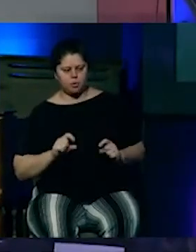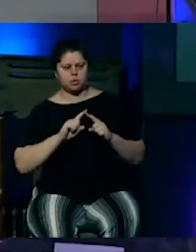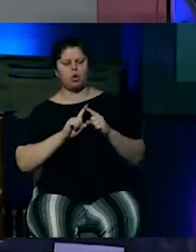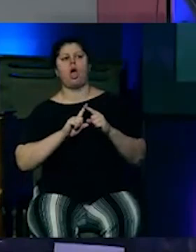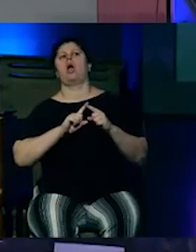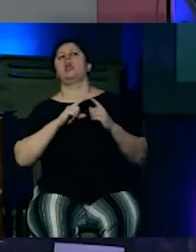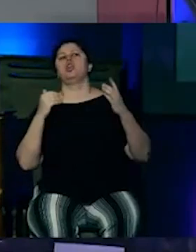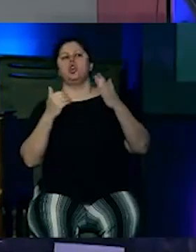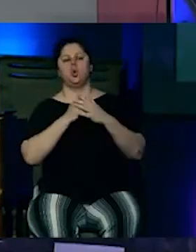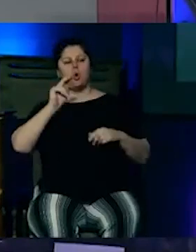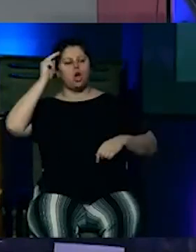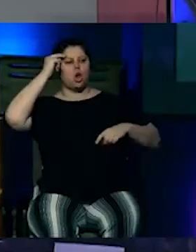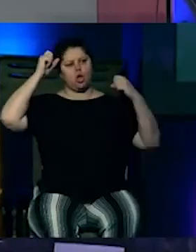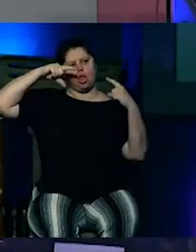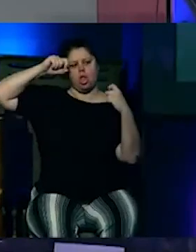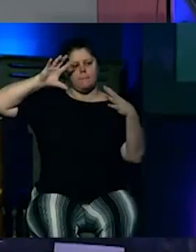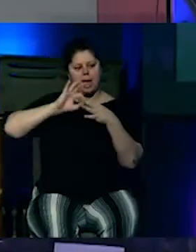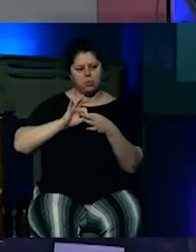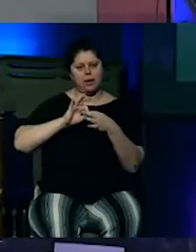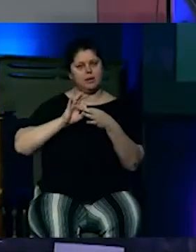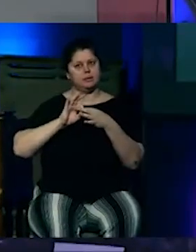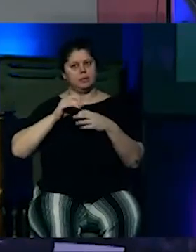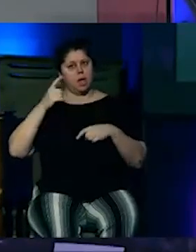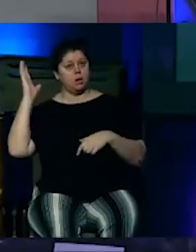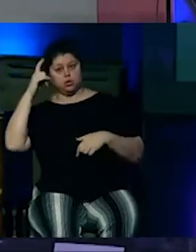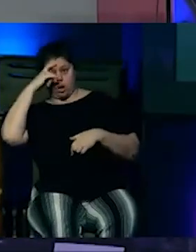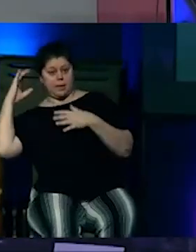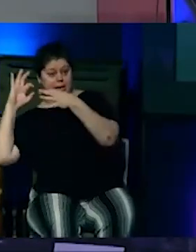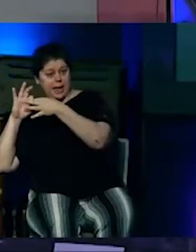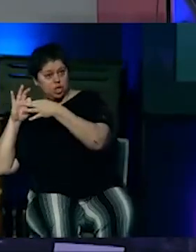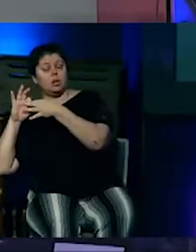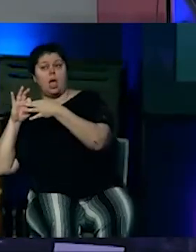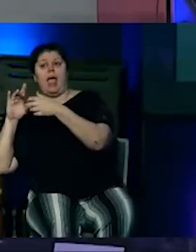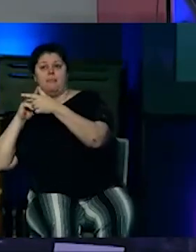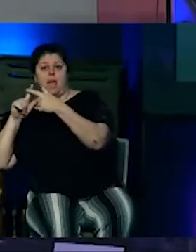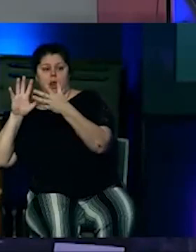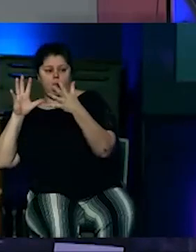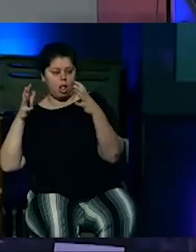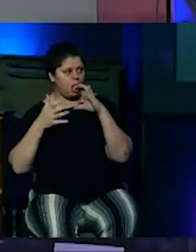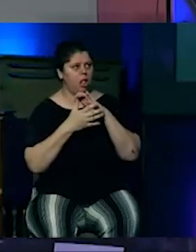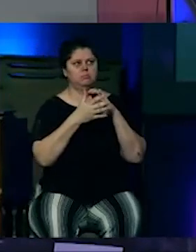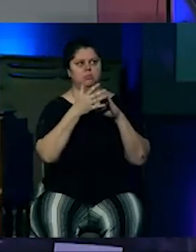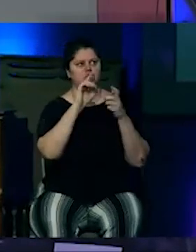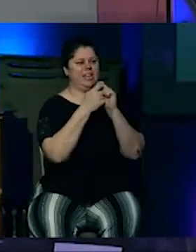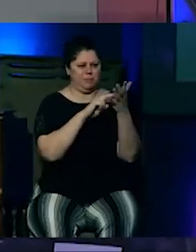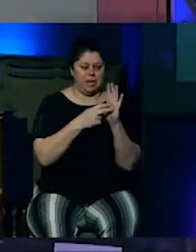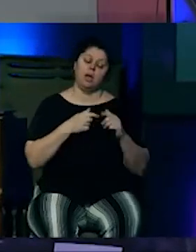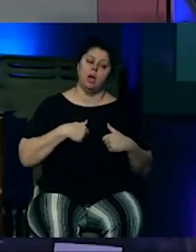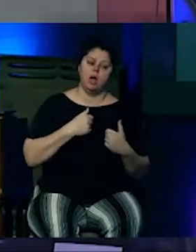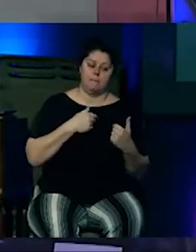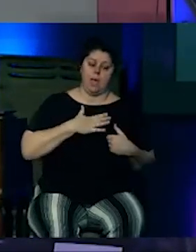new kind of neural pathways to like re-signify what things are. So like I did EMDR, which I recommend to a lot of people for my